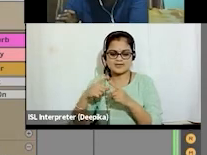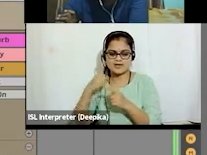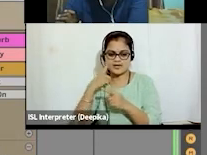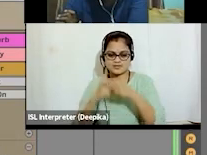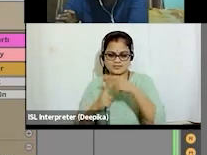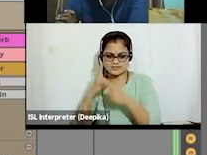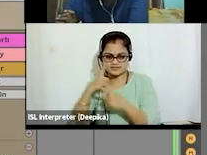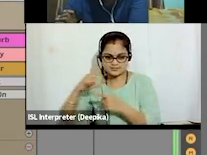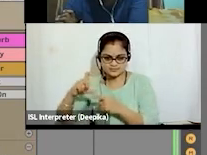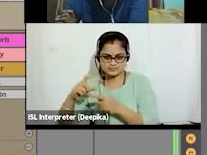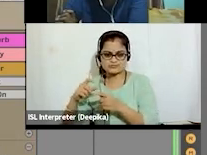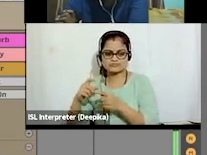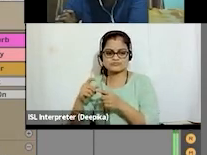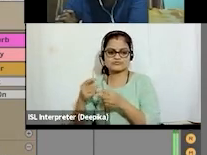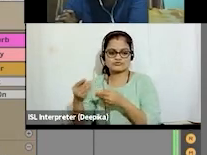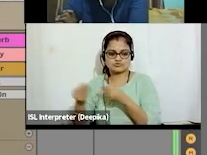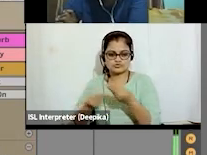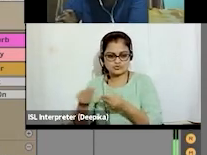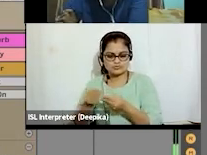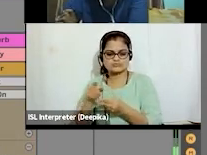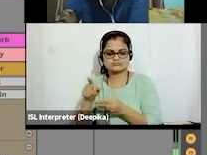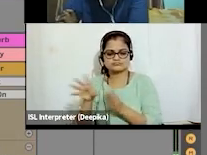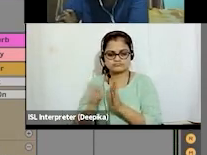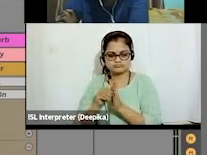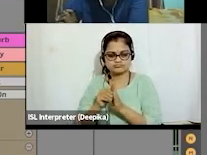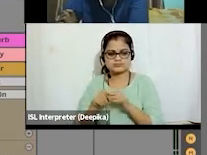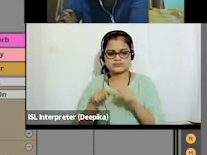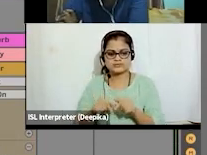It was just a Valve radio recording. I'll just play that 1 sec.